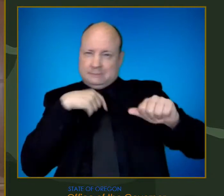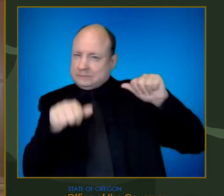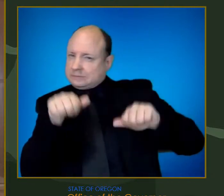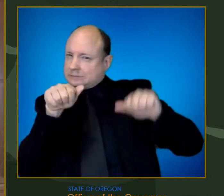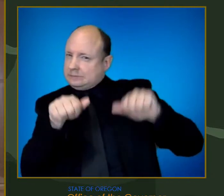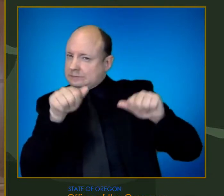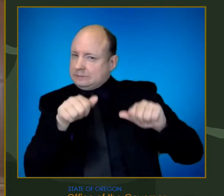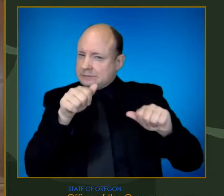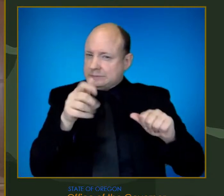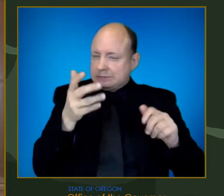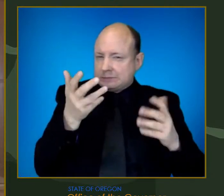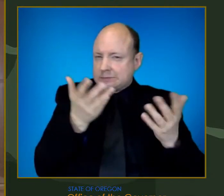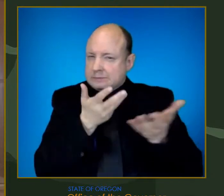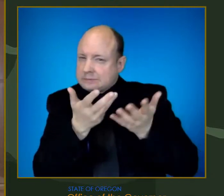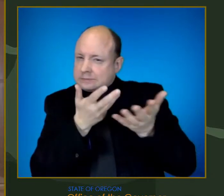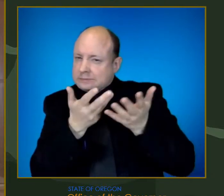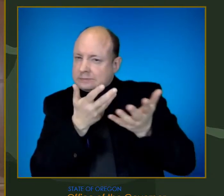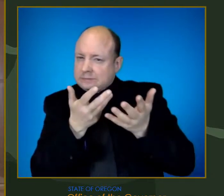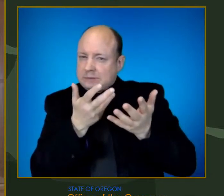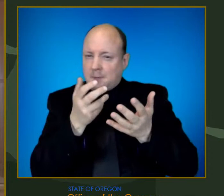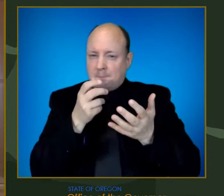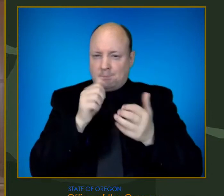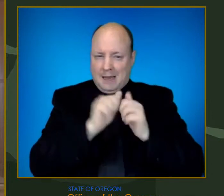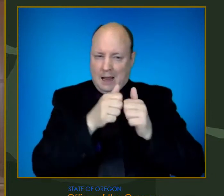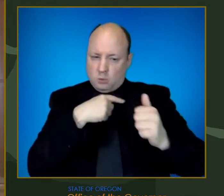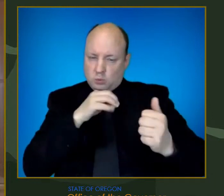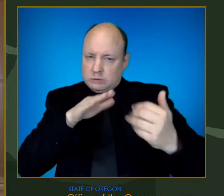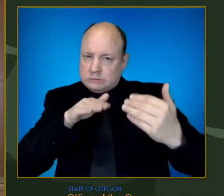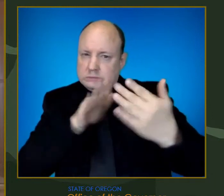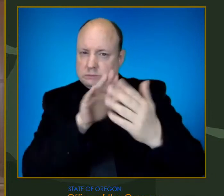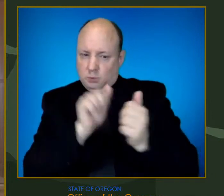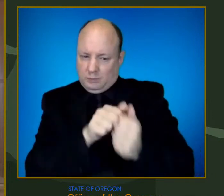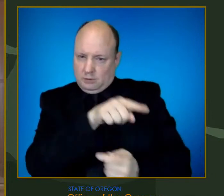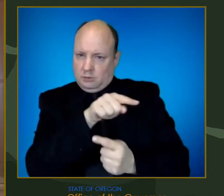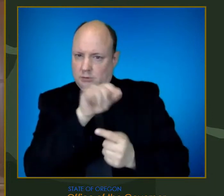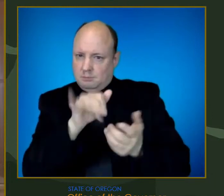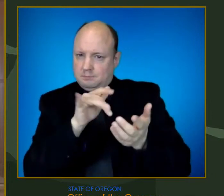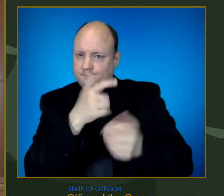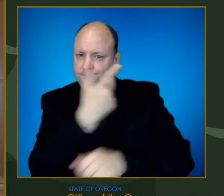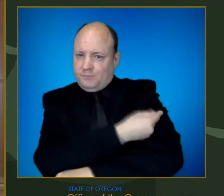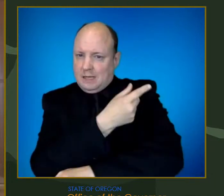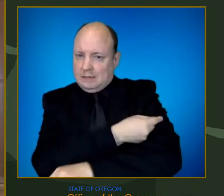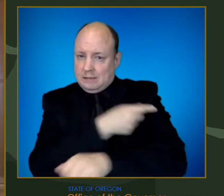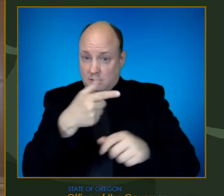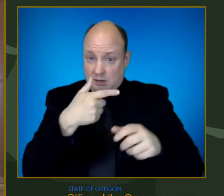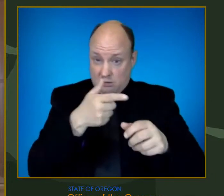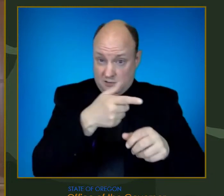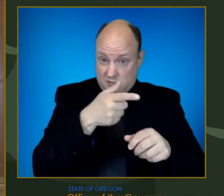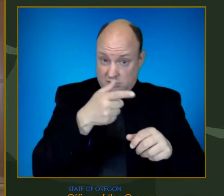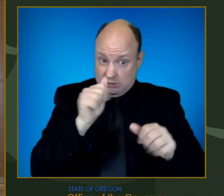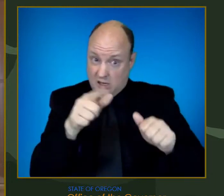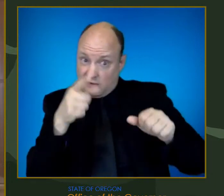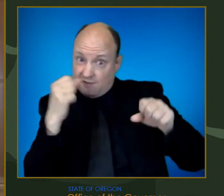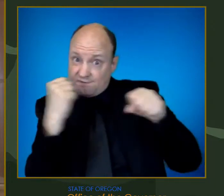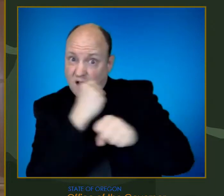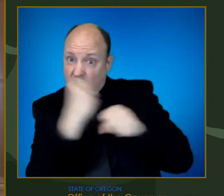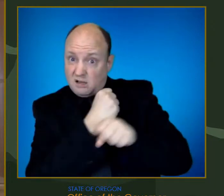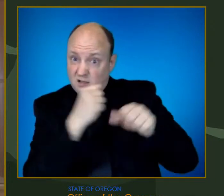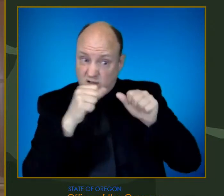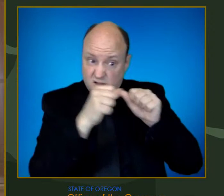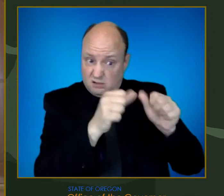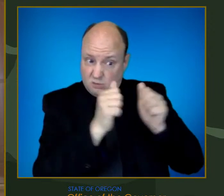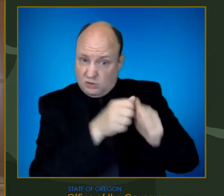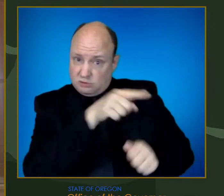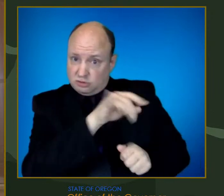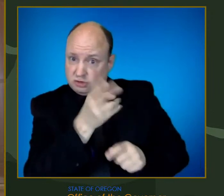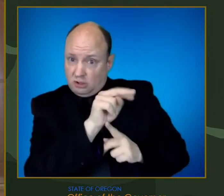lift. Are you up to the challenge? Do you have a strategy to battle this? Lincoln, I'll just say I'm one of